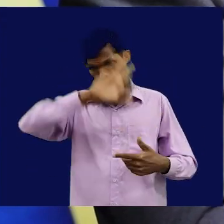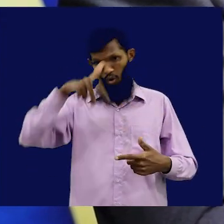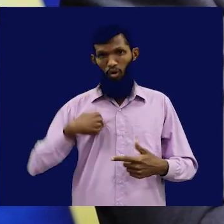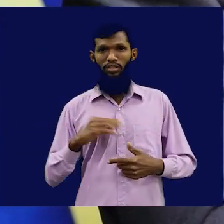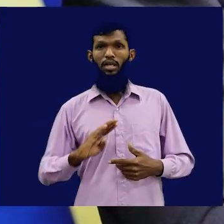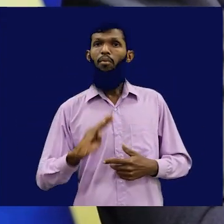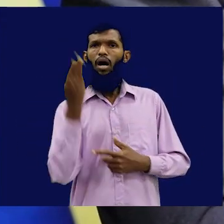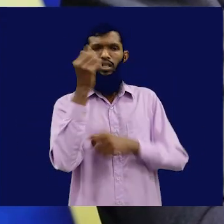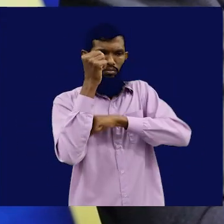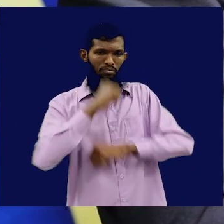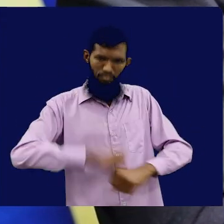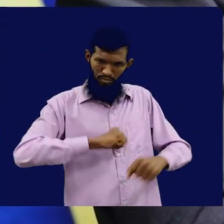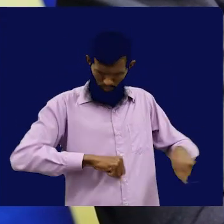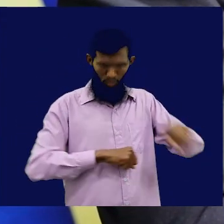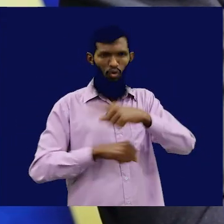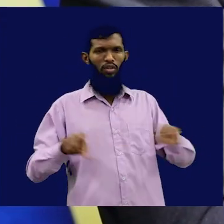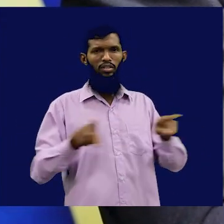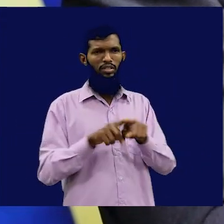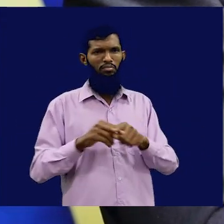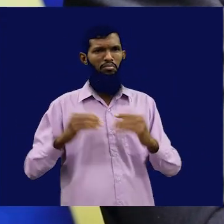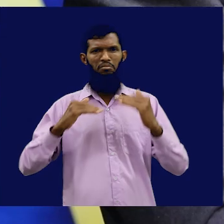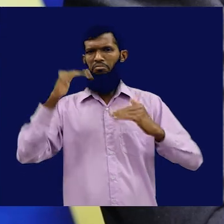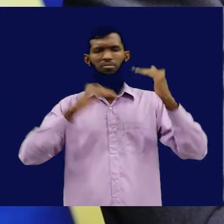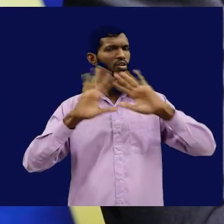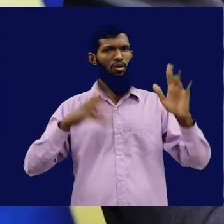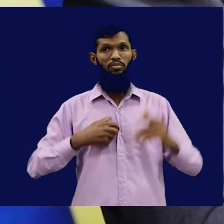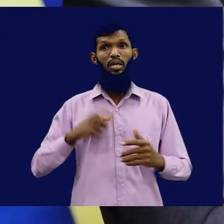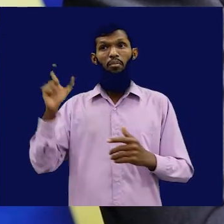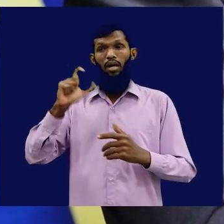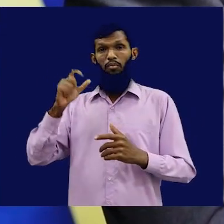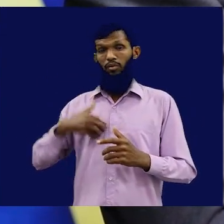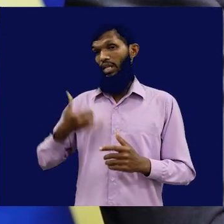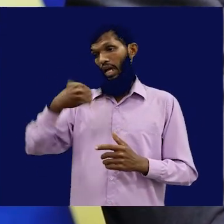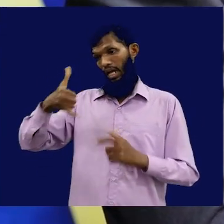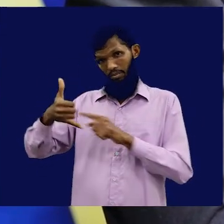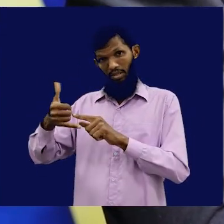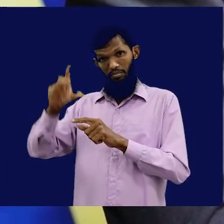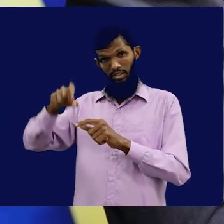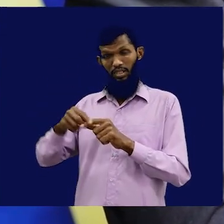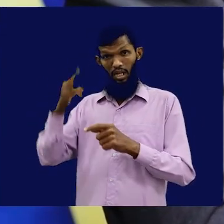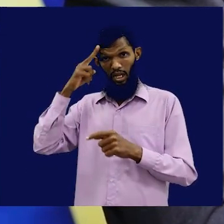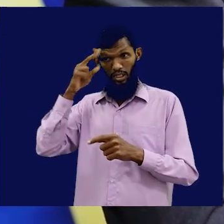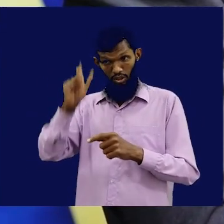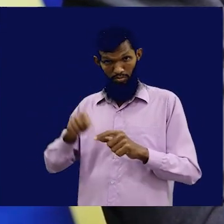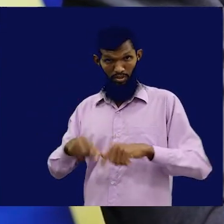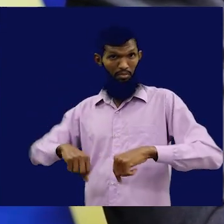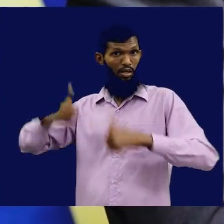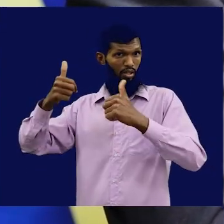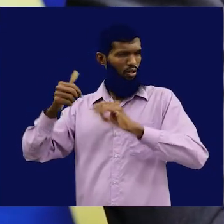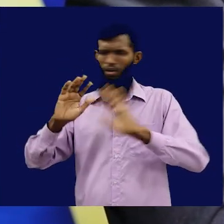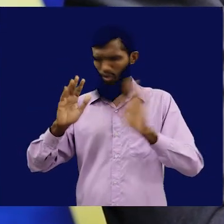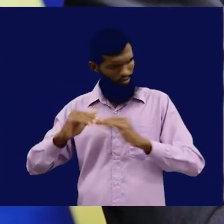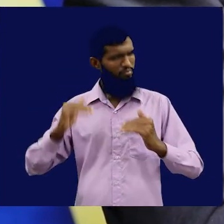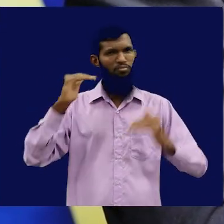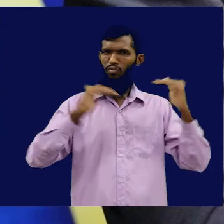was created from dust. There is no superiority for an Arab over a non-Arab, or for a white person over a black